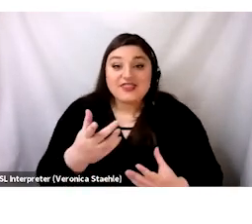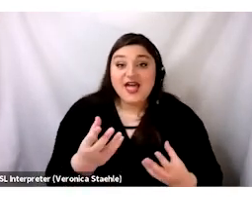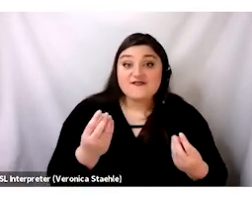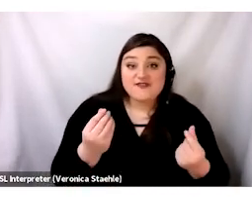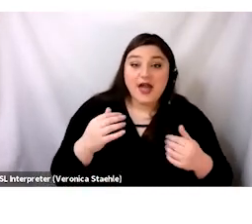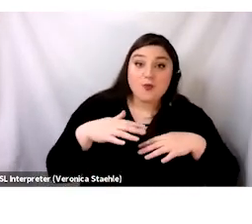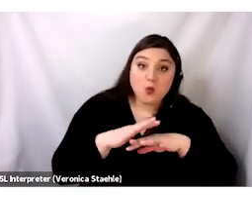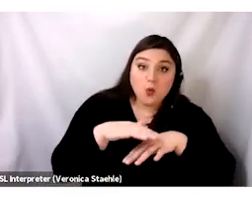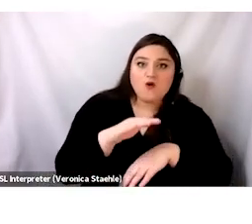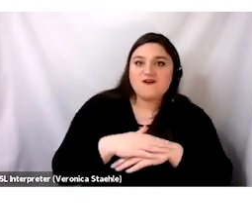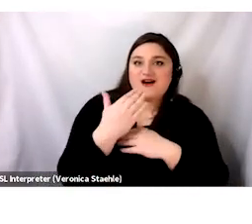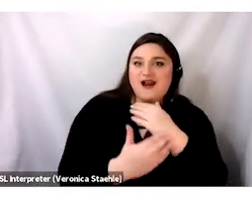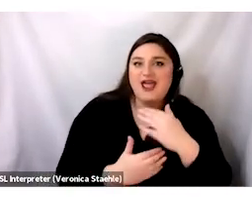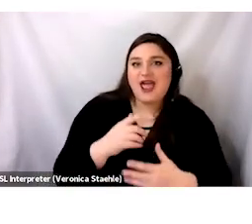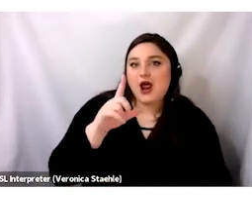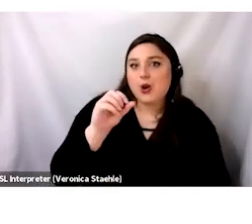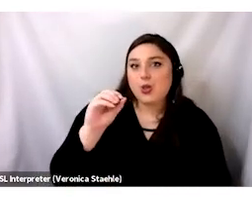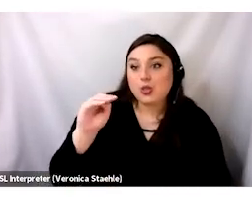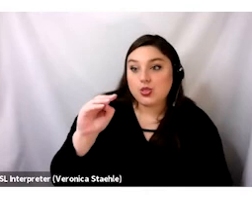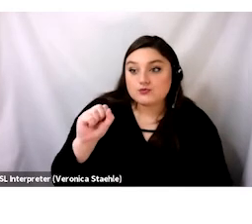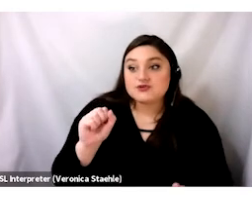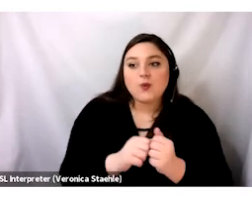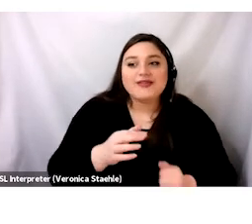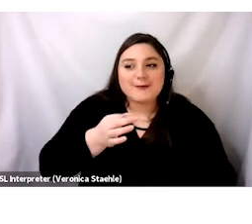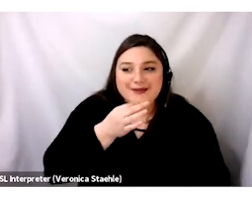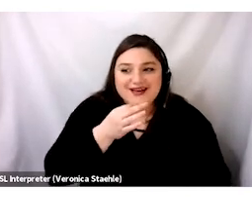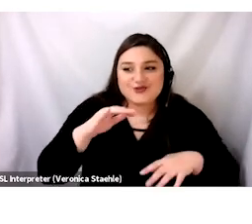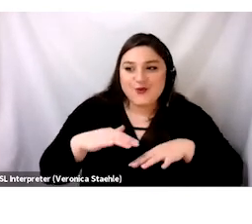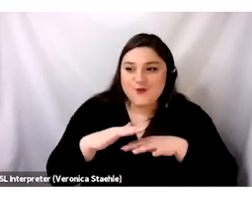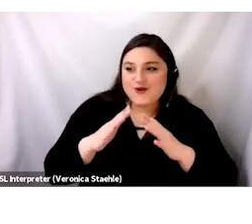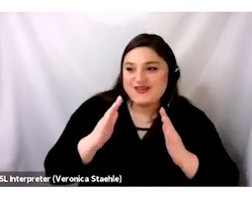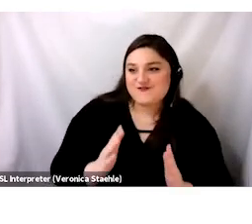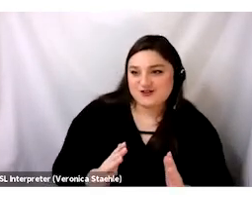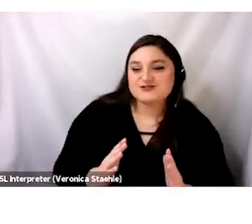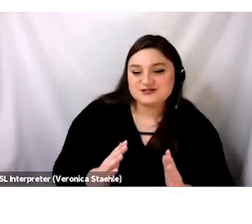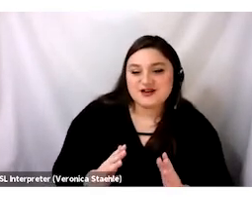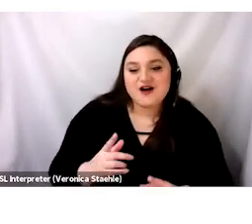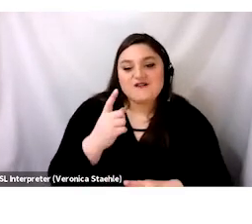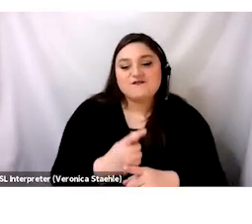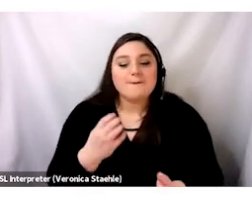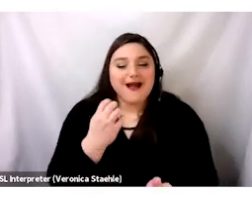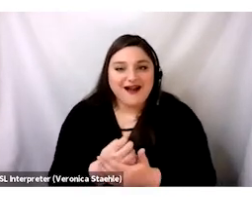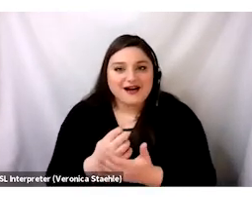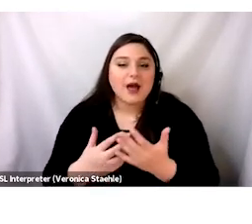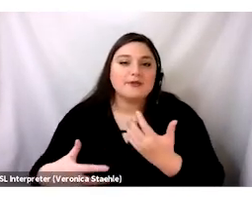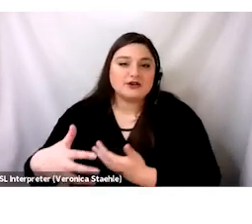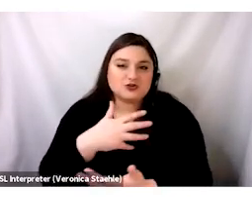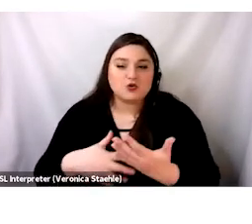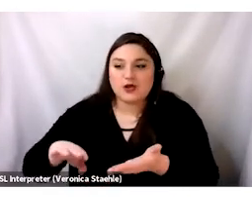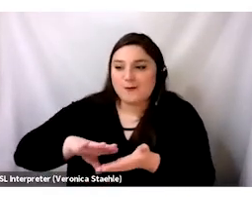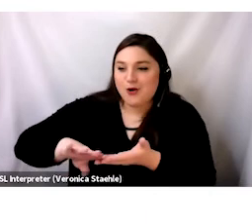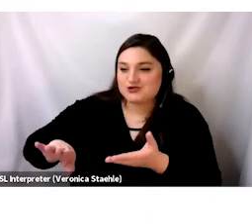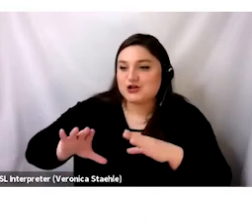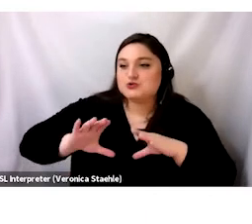by master weavers, with the garments stitched by women and men from economically and socially marginalized groups. So again, on